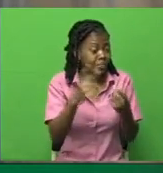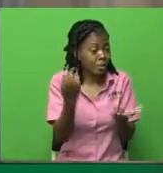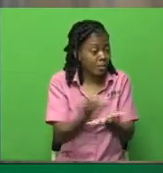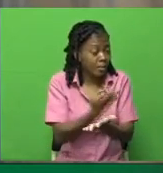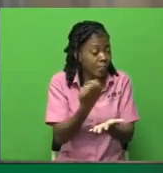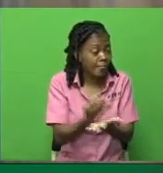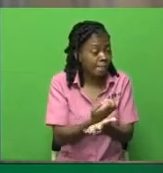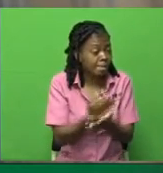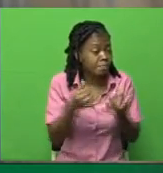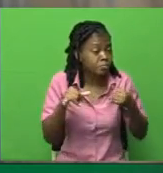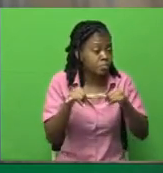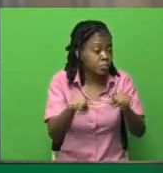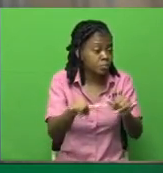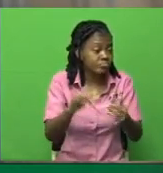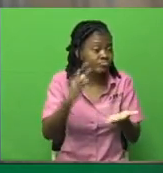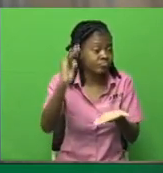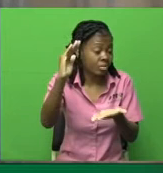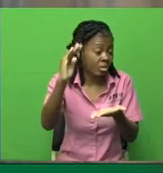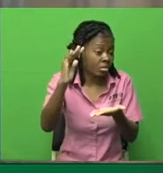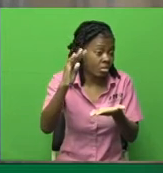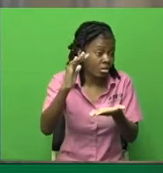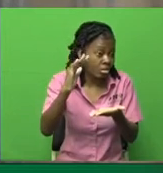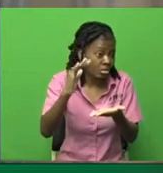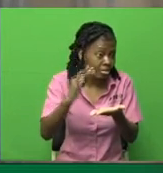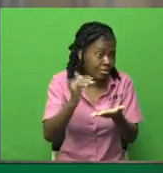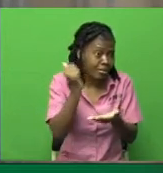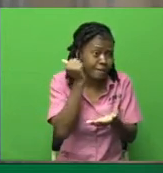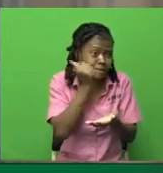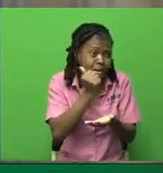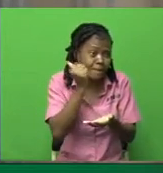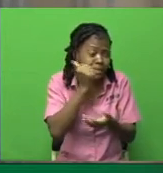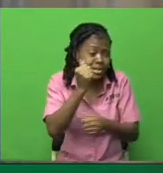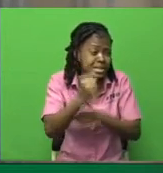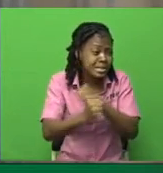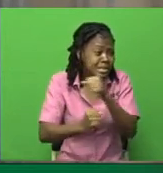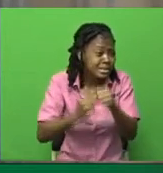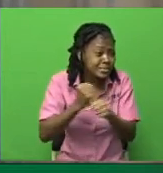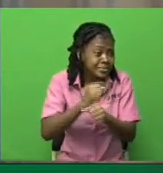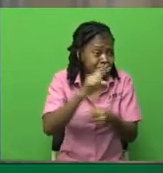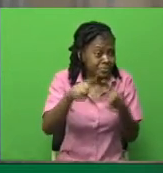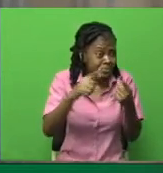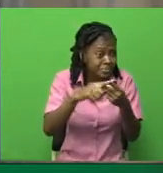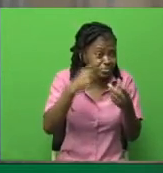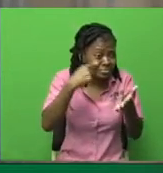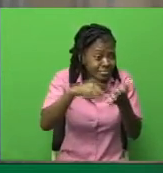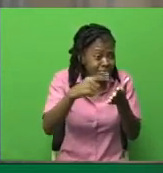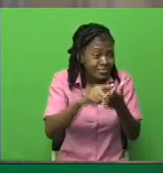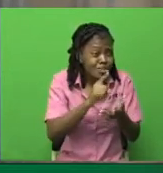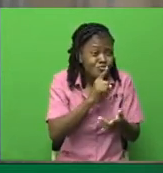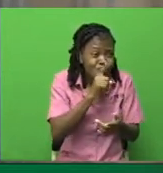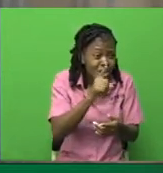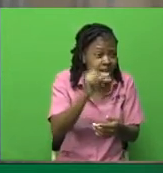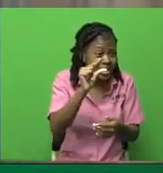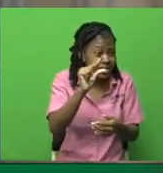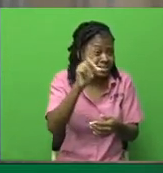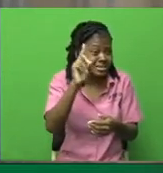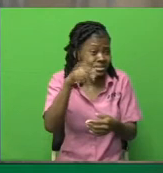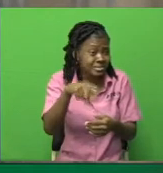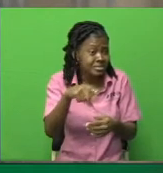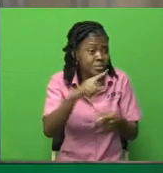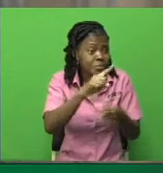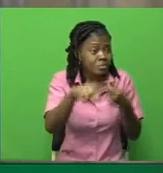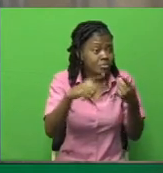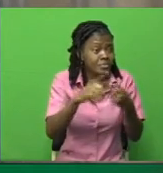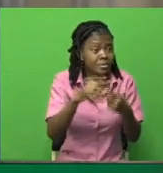to contract year after year as evidenced by real GDP in fact every metric Madam speaker in